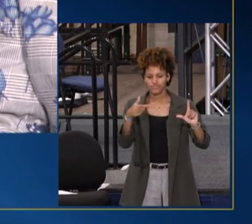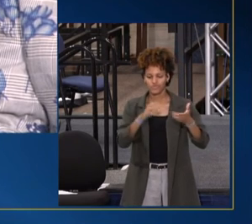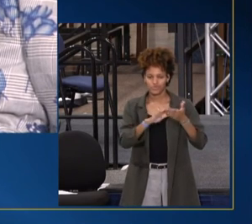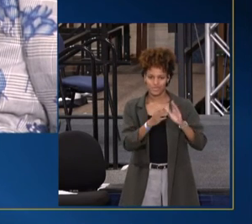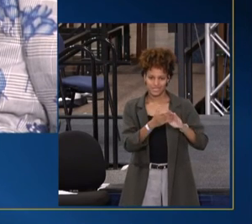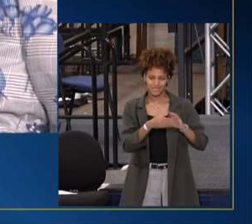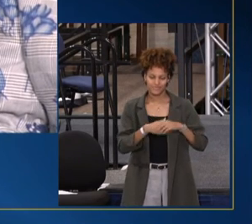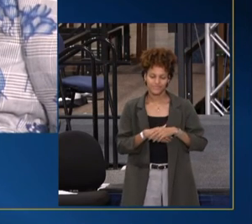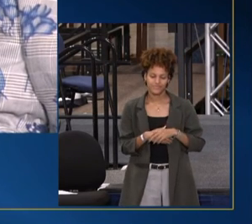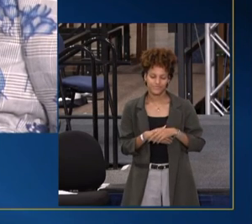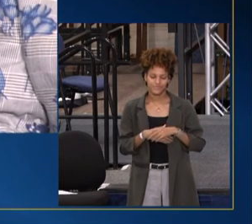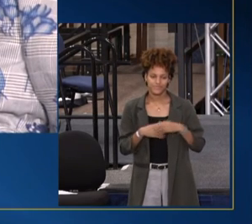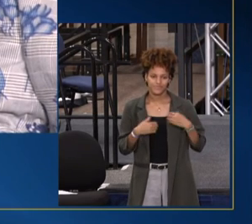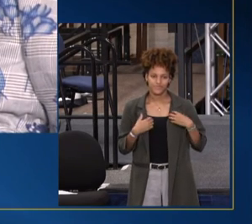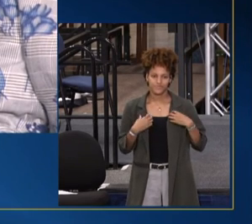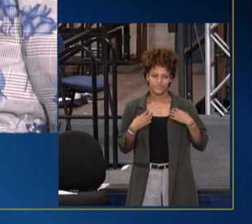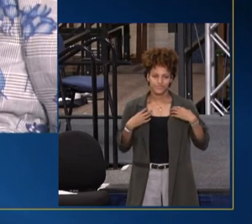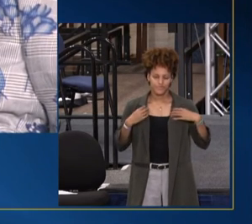community.